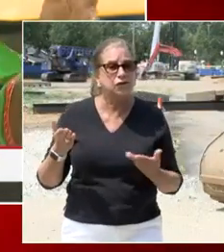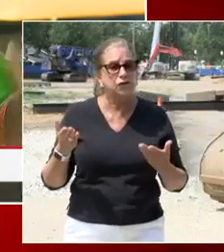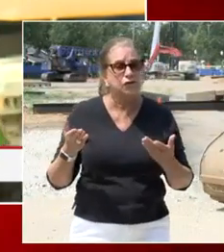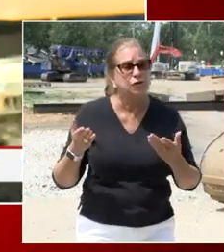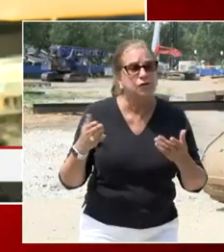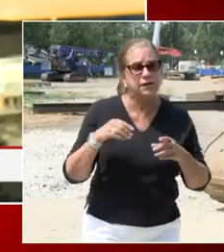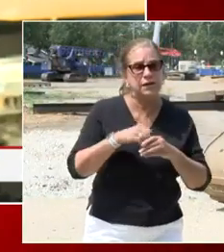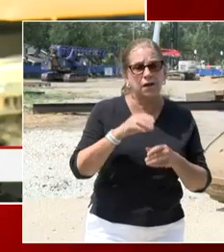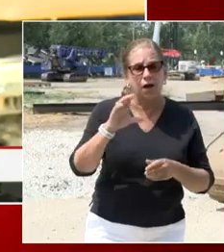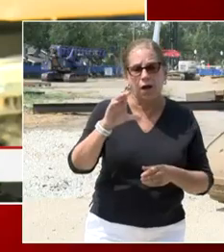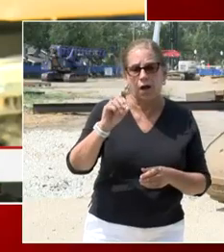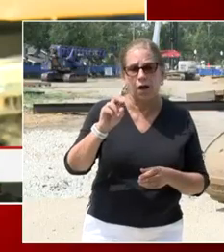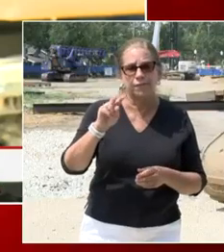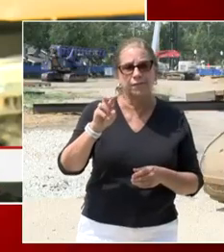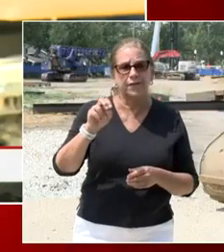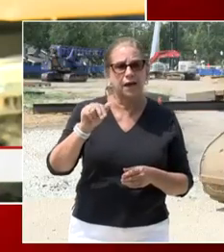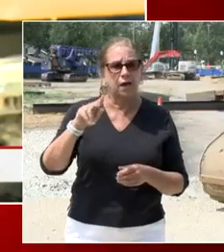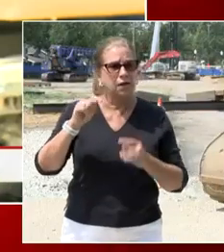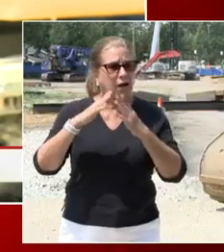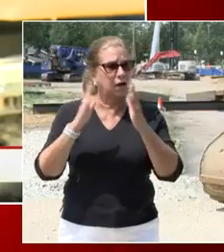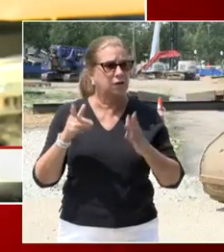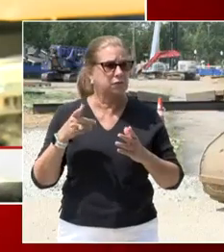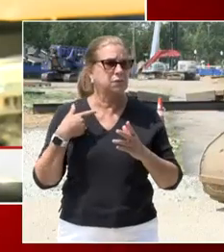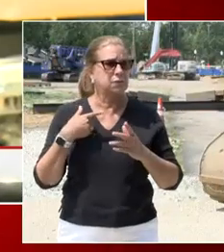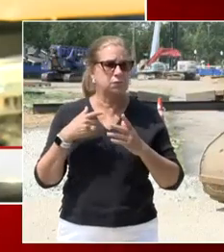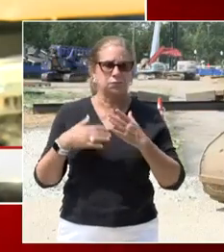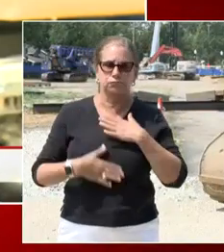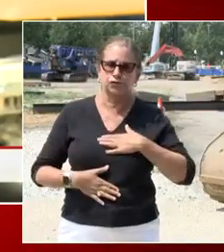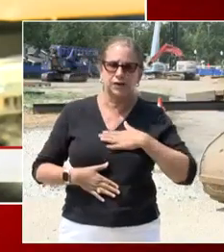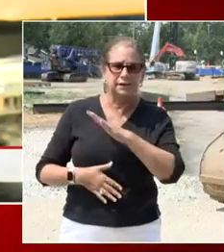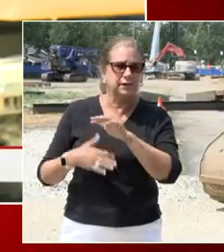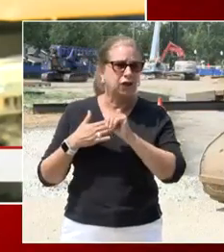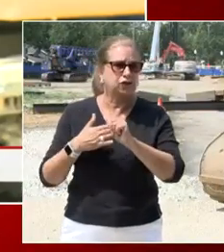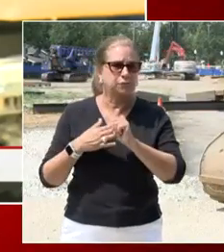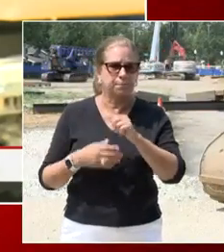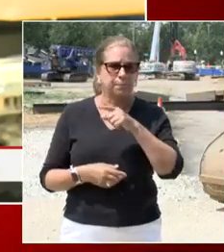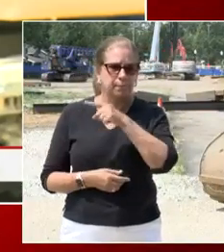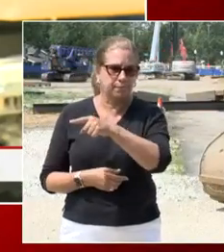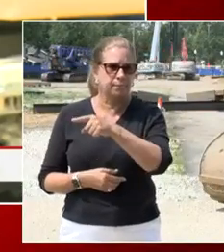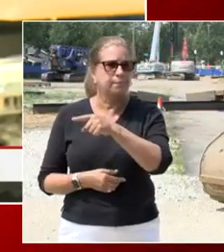Also, Dr. Nesbitt is here as well. Give him a round of applause as well.